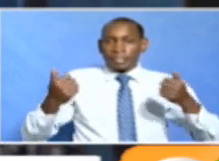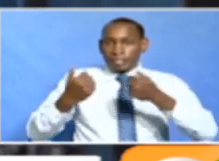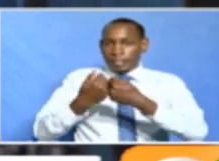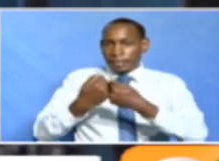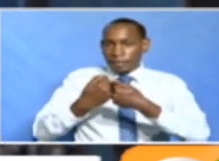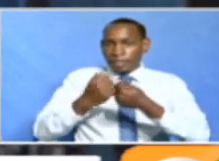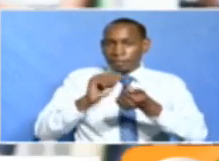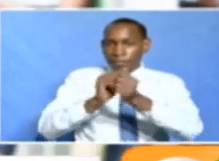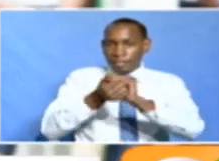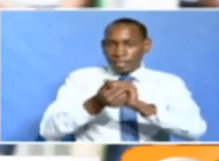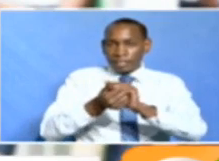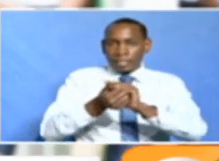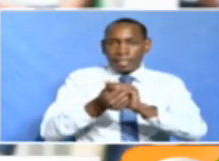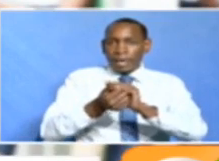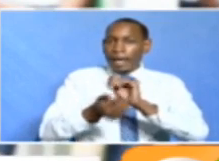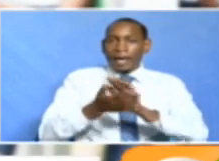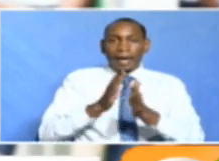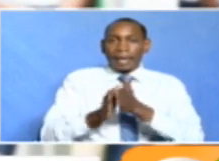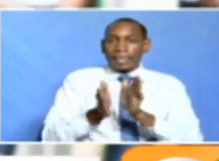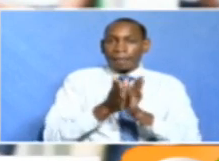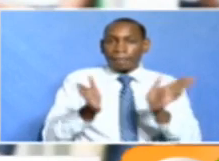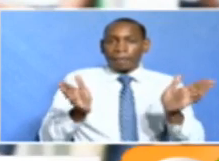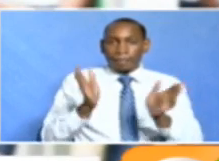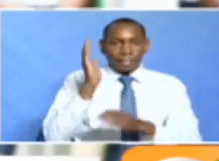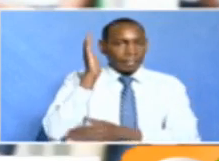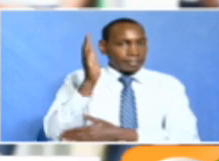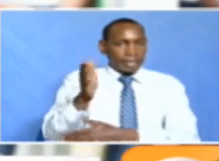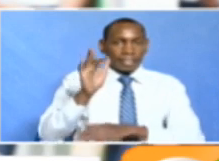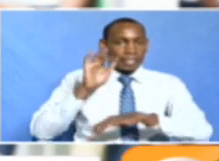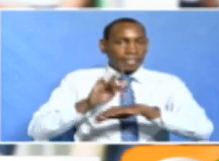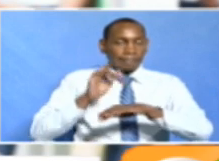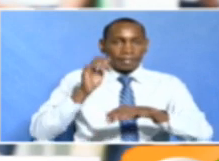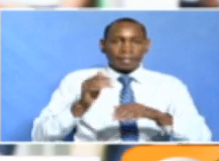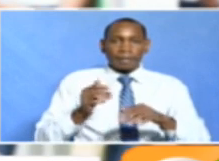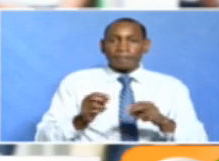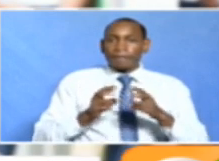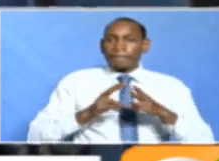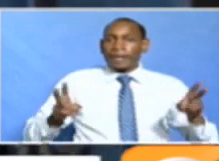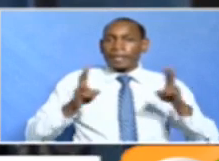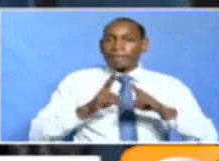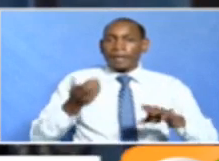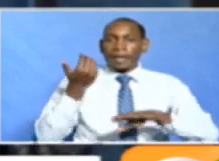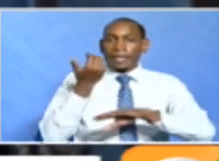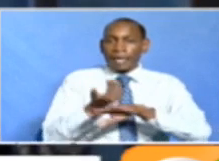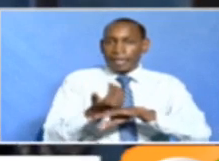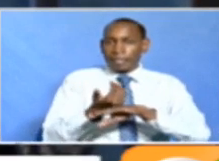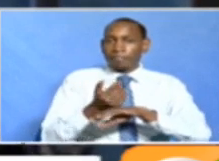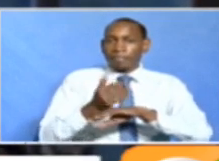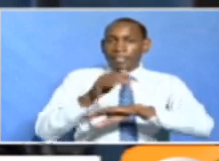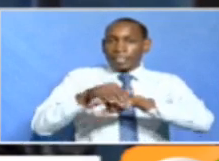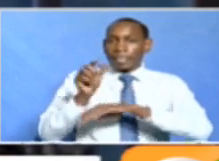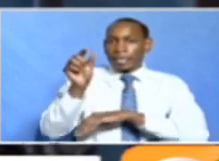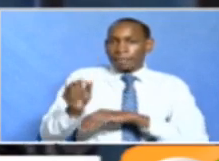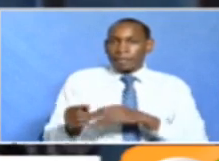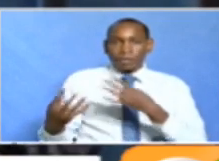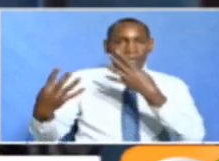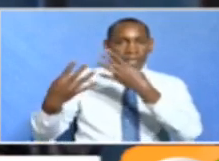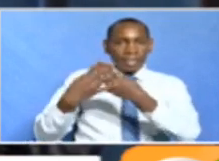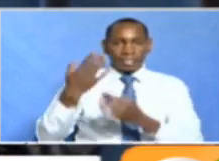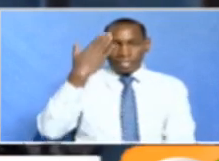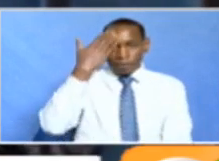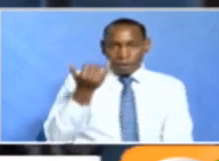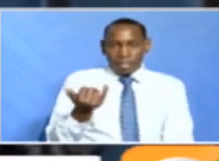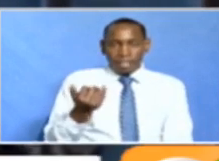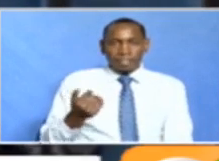doesn't harm the public directly. So it would be very difficult to get someone and put them in jail because